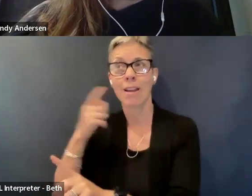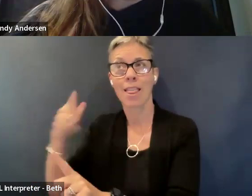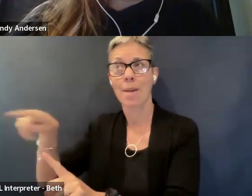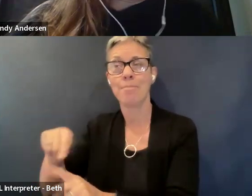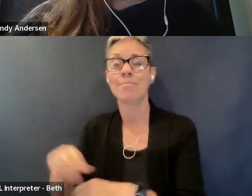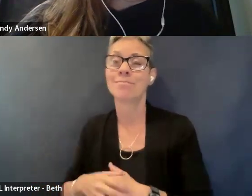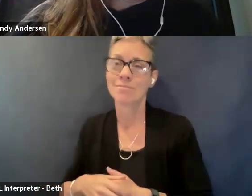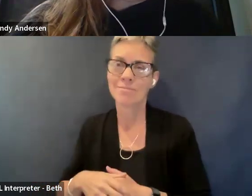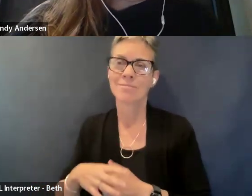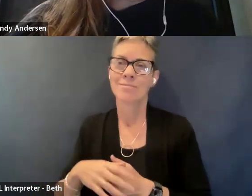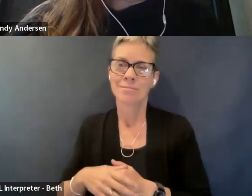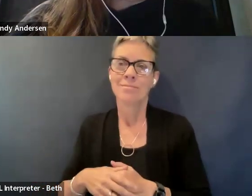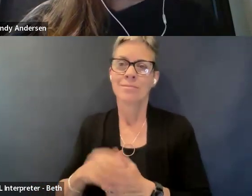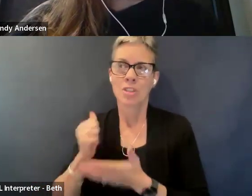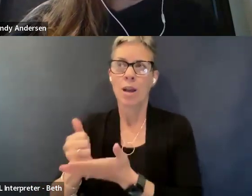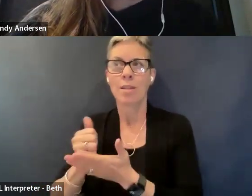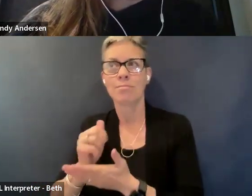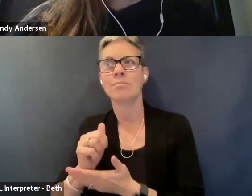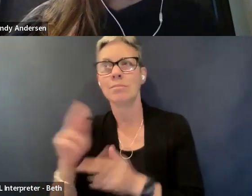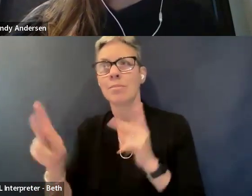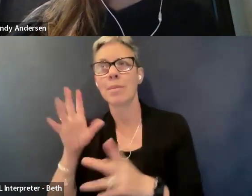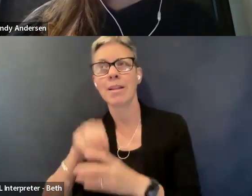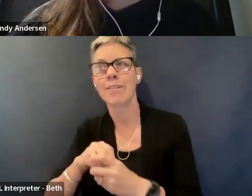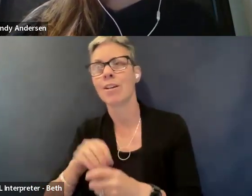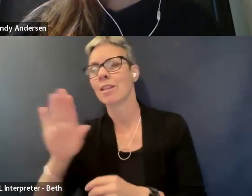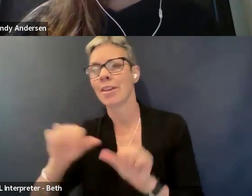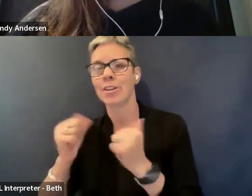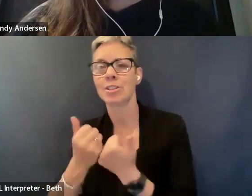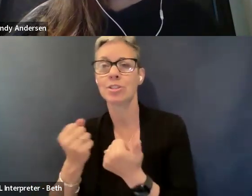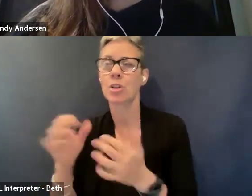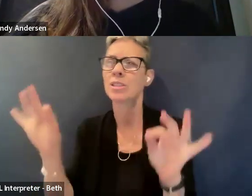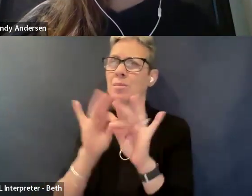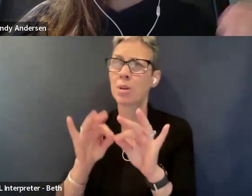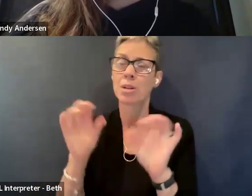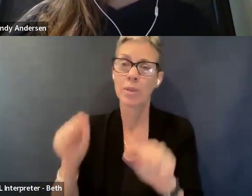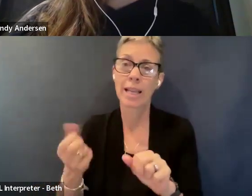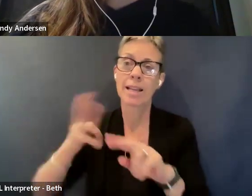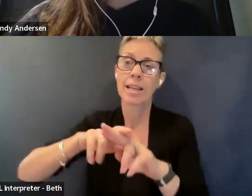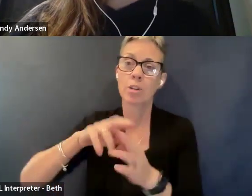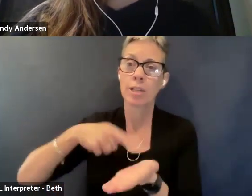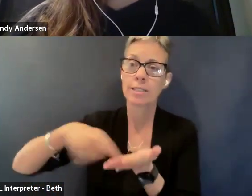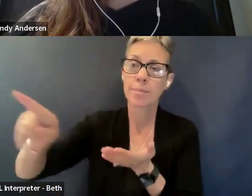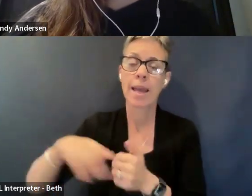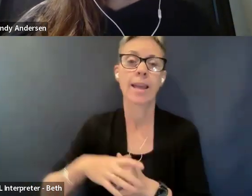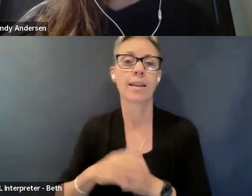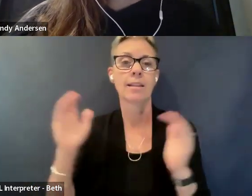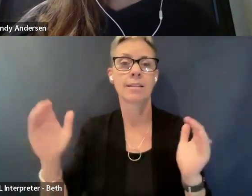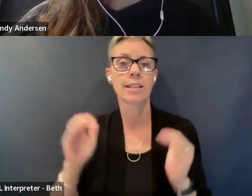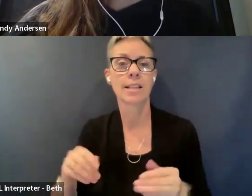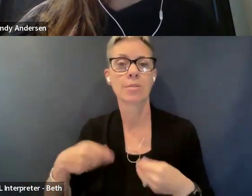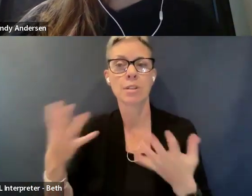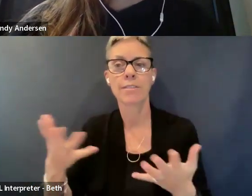agencies to help their individuals. So it's really important that we're able to increase the wages. The next one is to provide